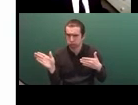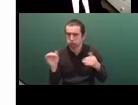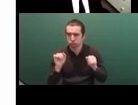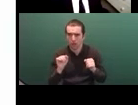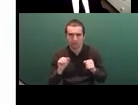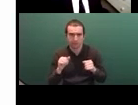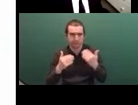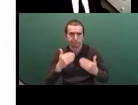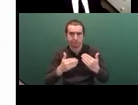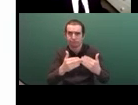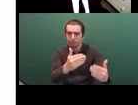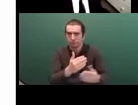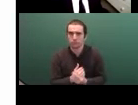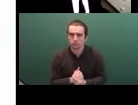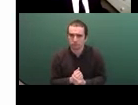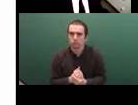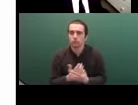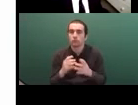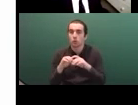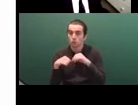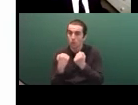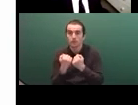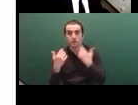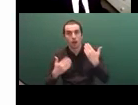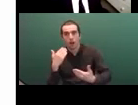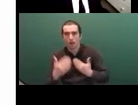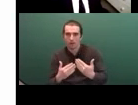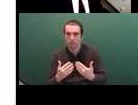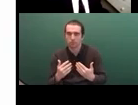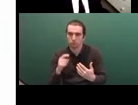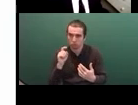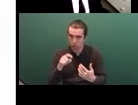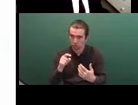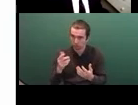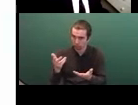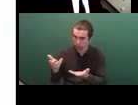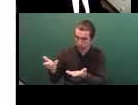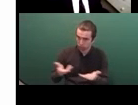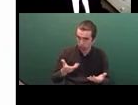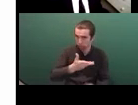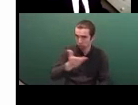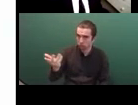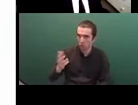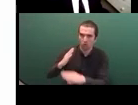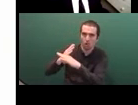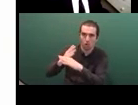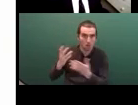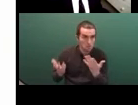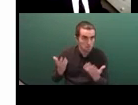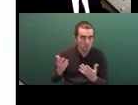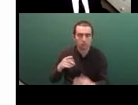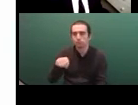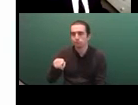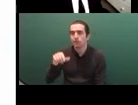visit to British Columbia. If you go back and track to that website, there's a similar other studies reported there across